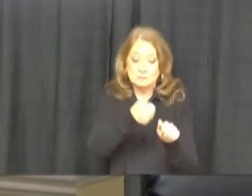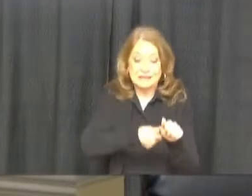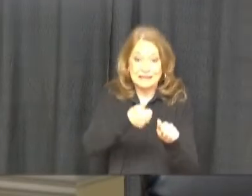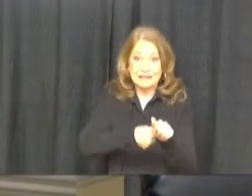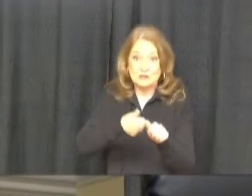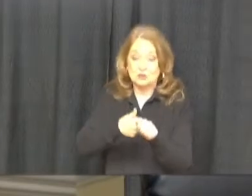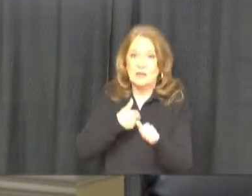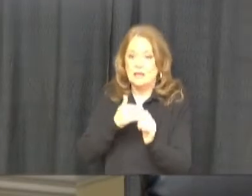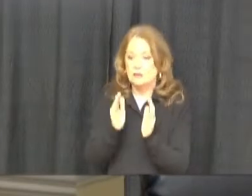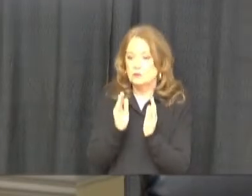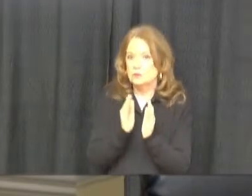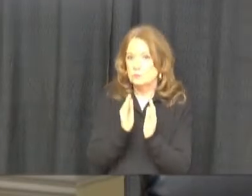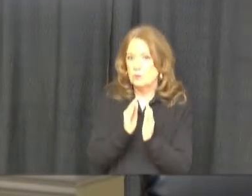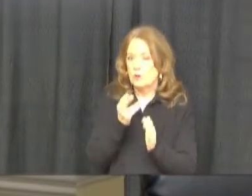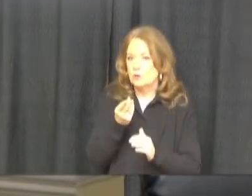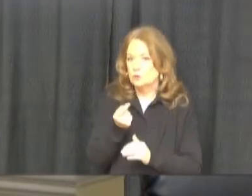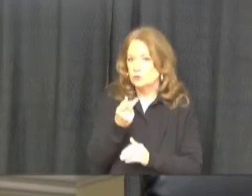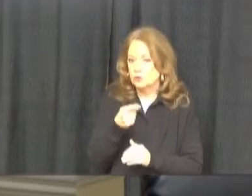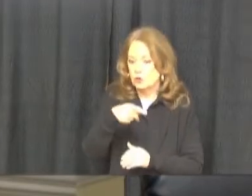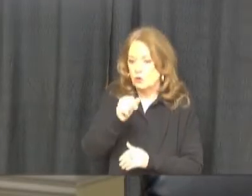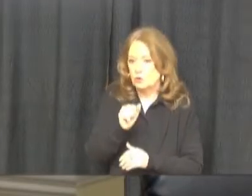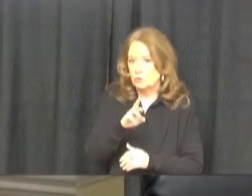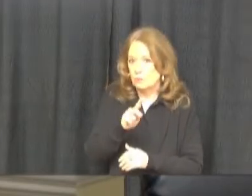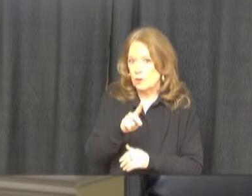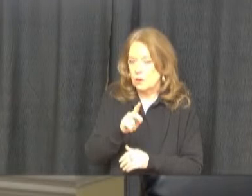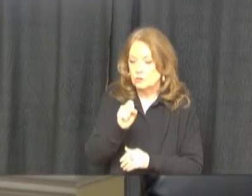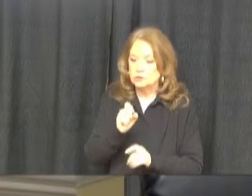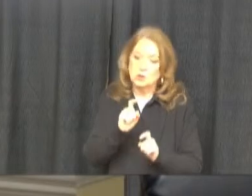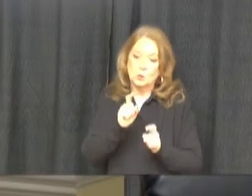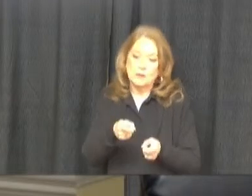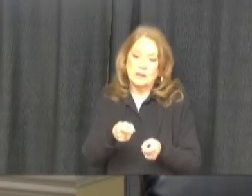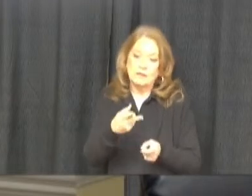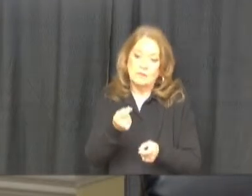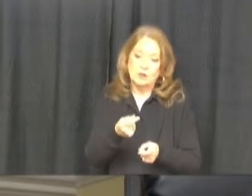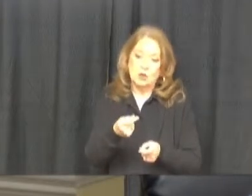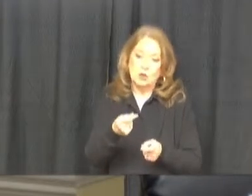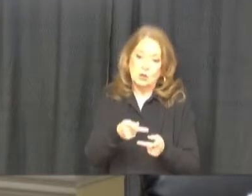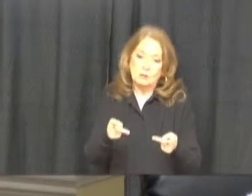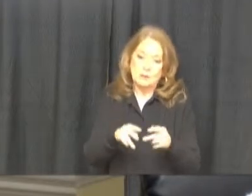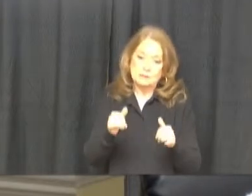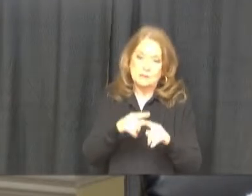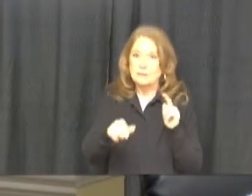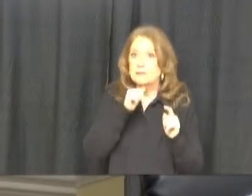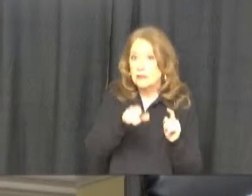a small dog park. So we'll give the dog a place to play, but not the children.